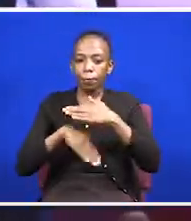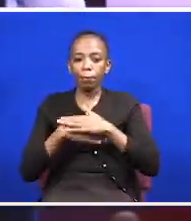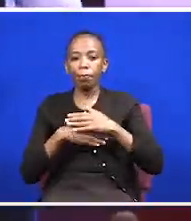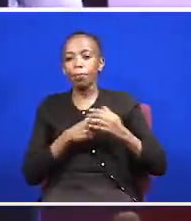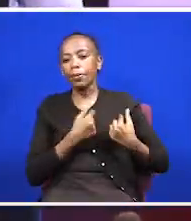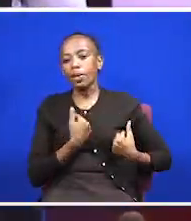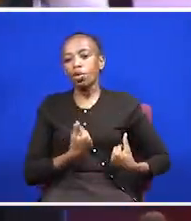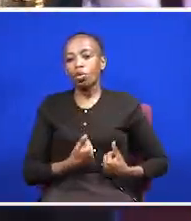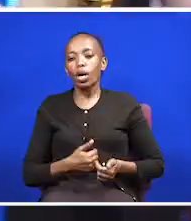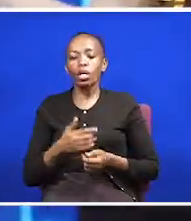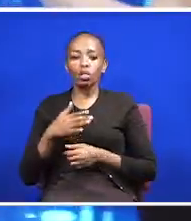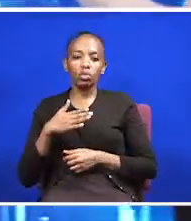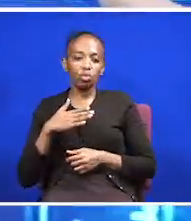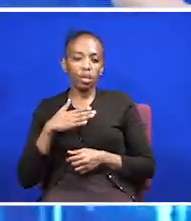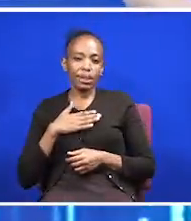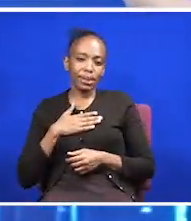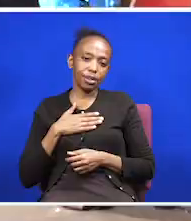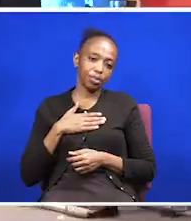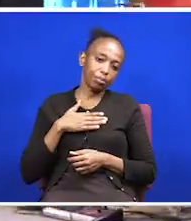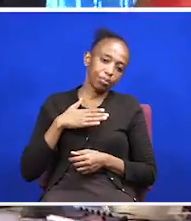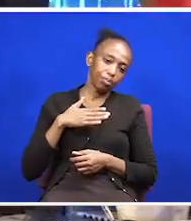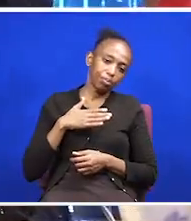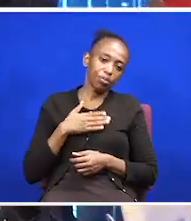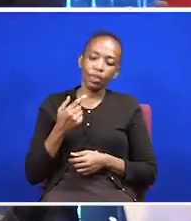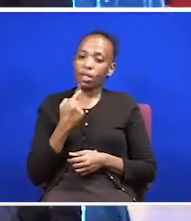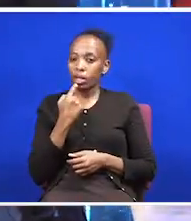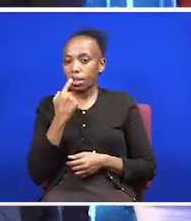kwa moyo wangu wote